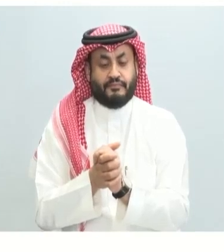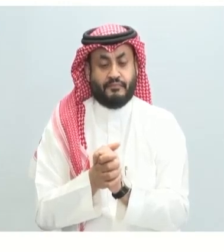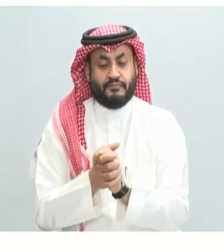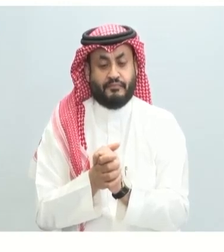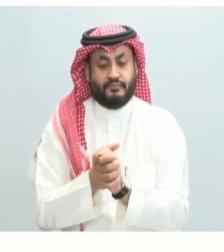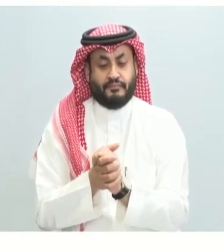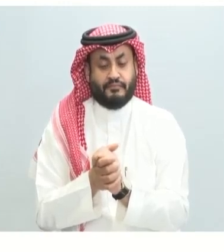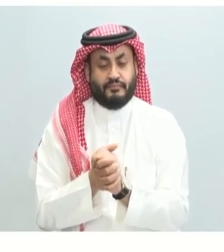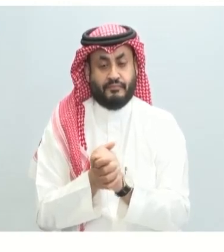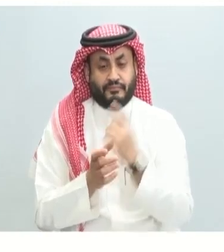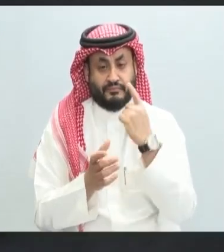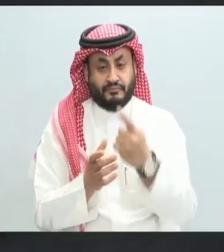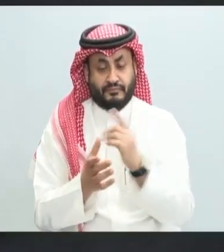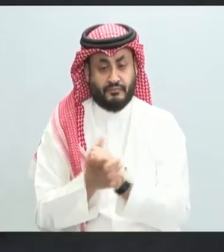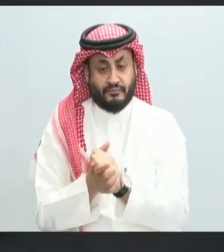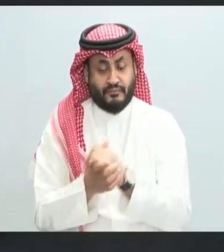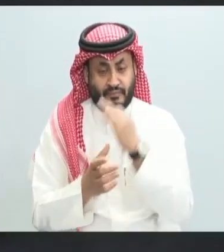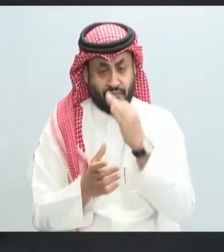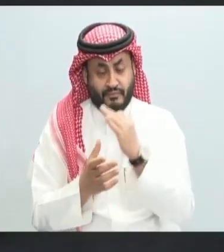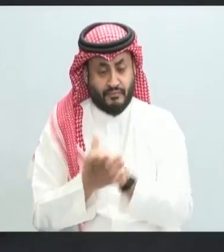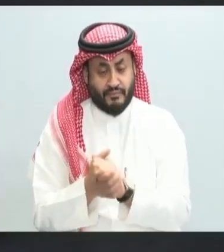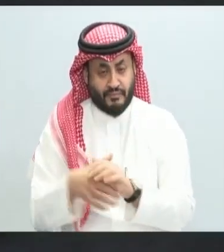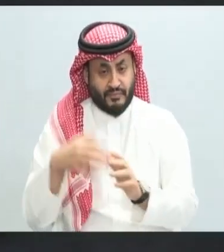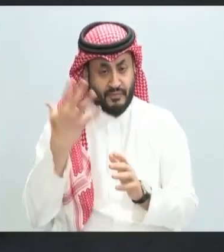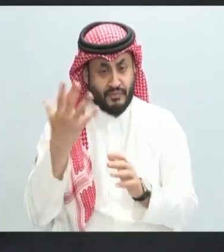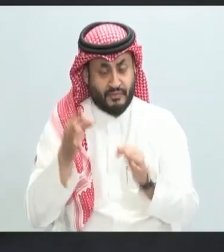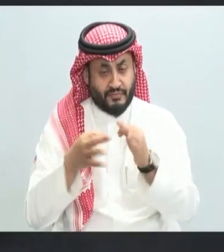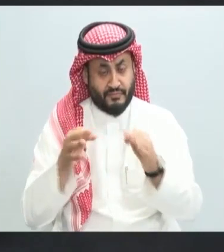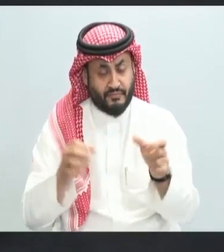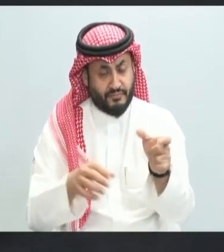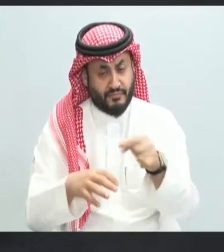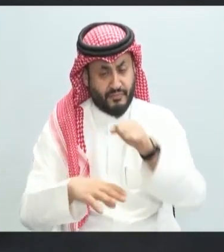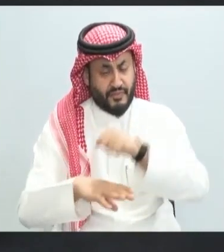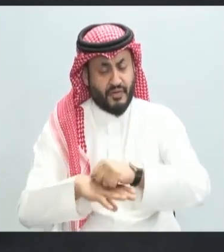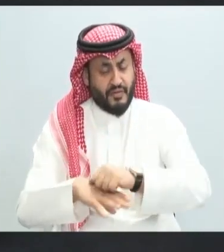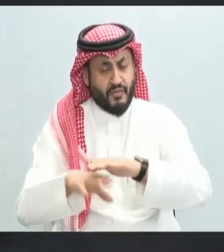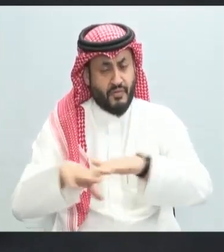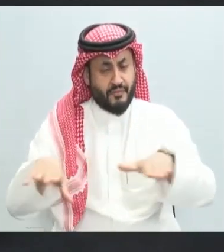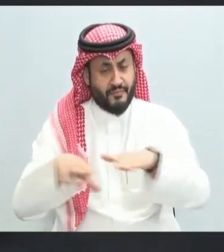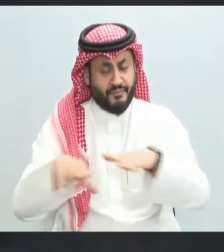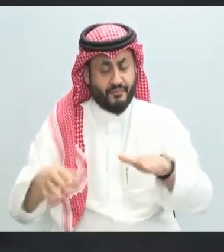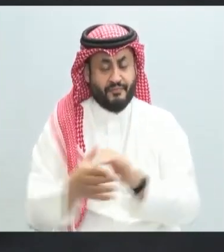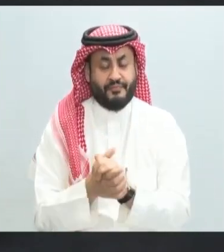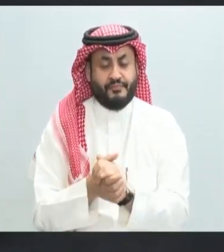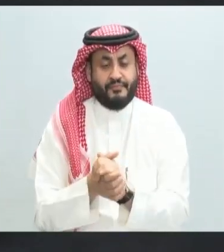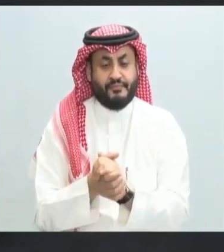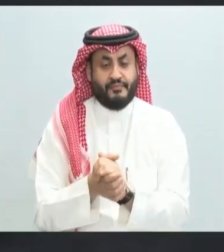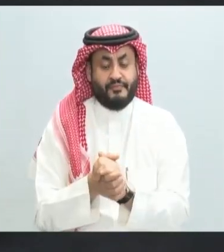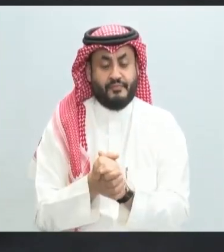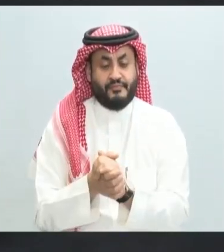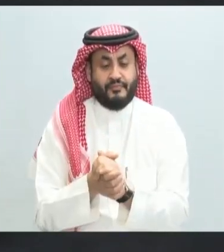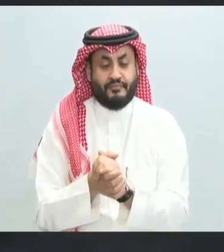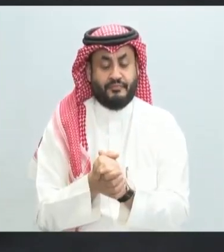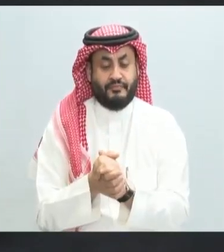So here we have what we said, five different things you may have in on your